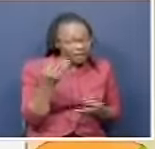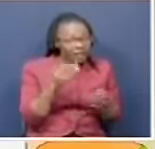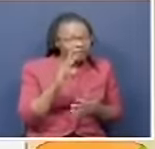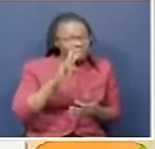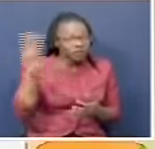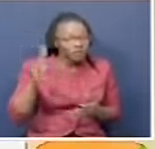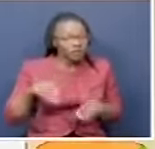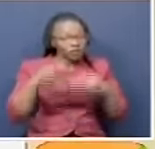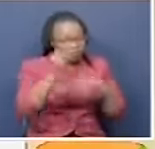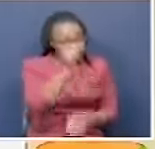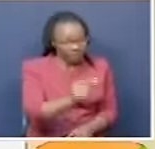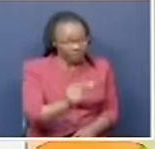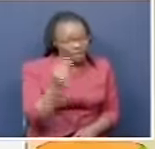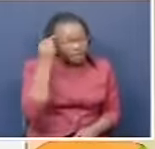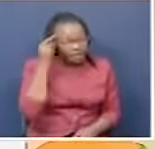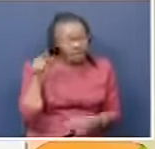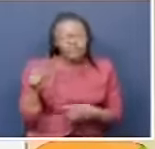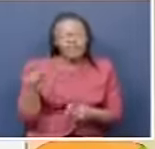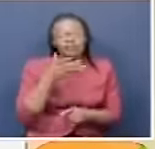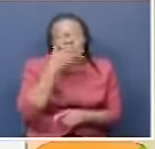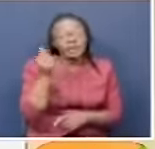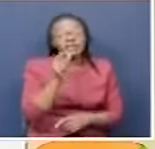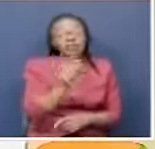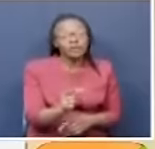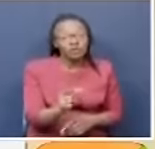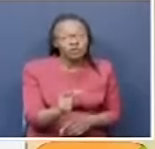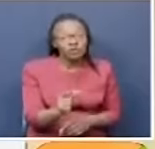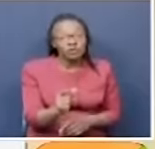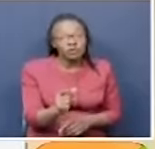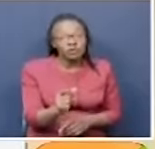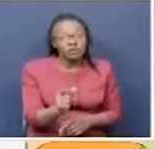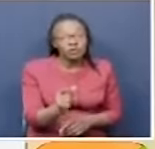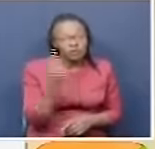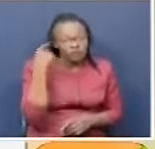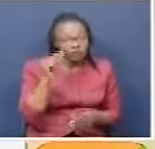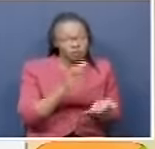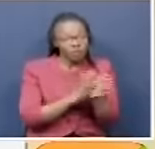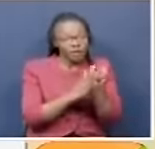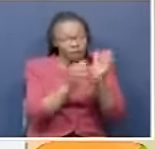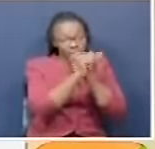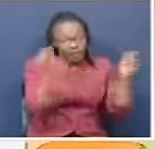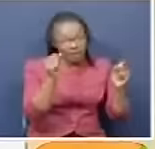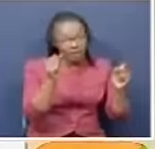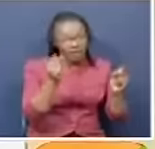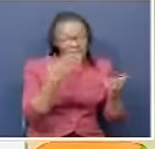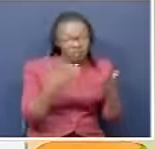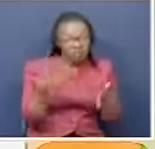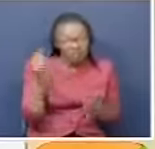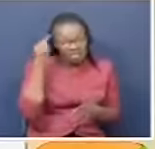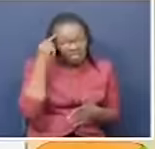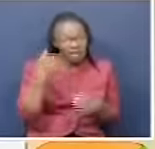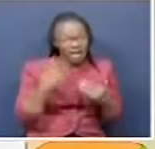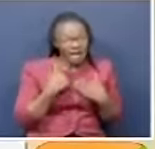produce a candidate, then it's going to be him, because he thinks he has a better spread and better ground support, or he can marshal better